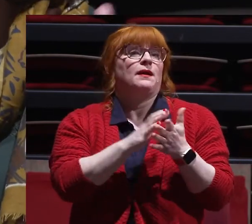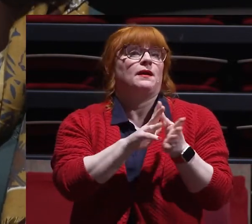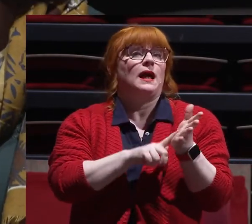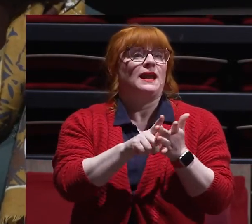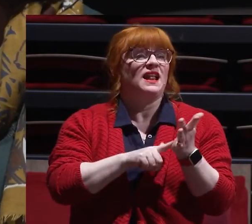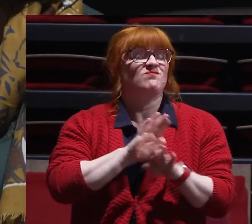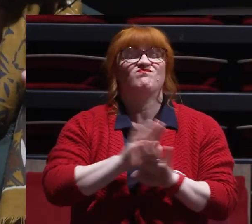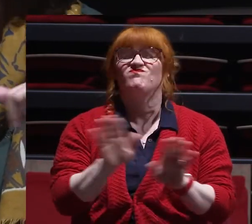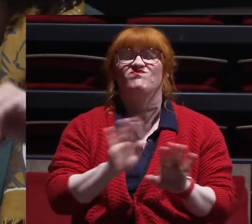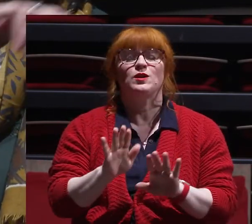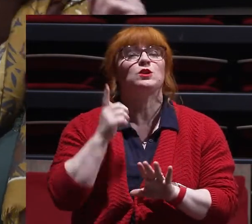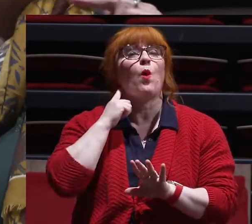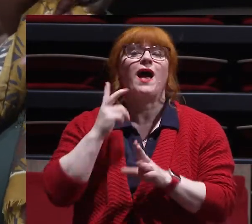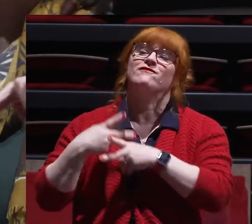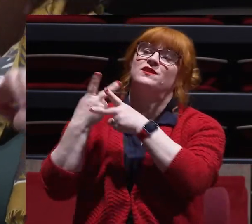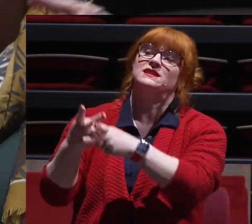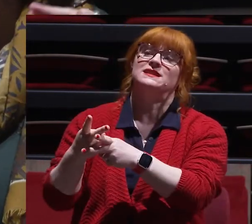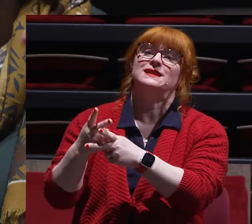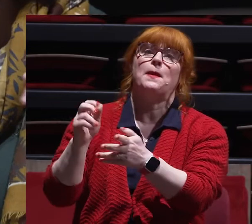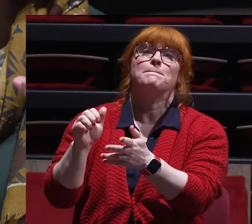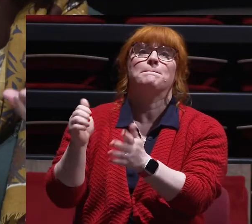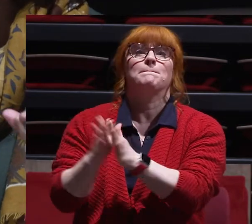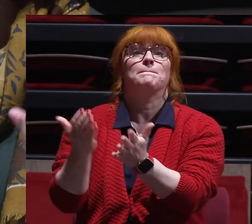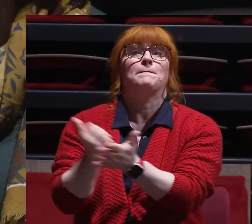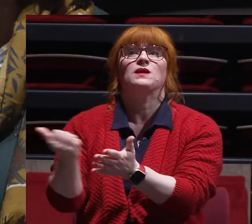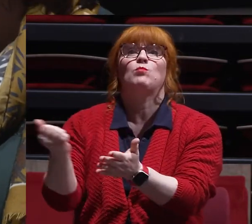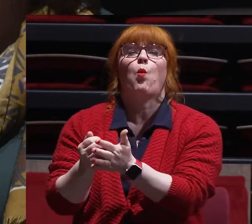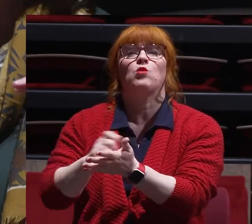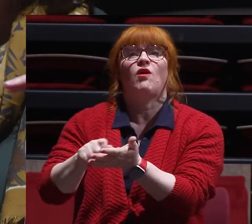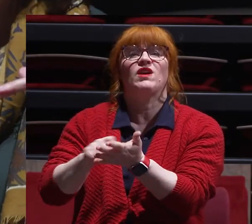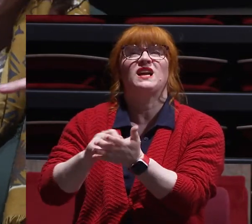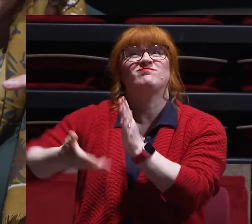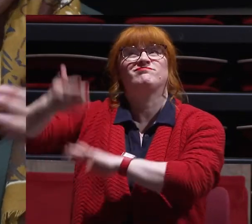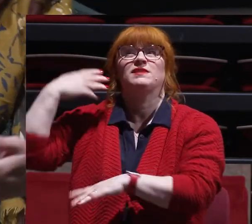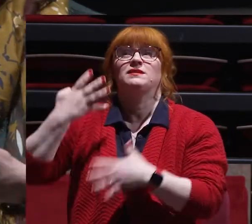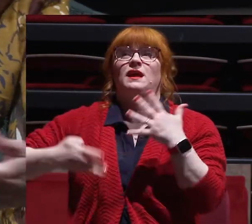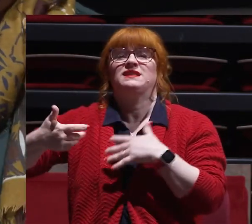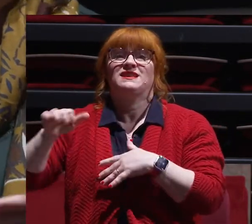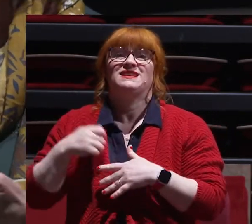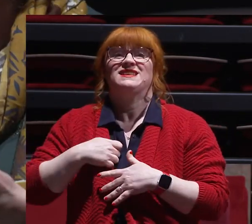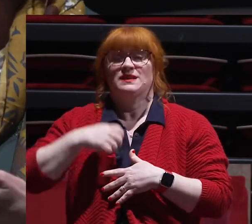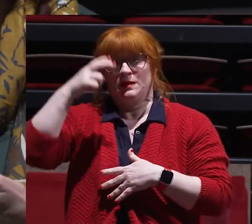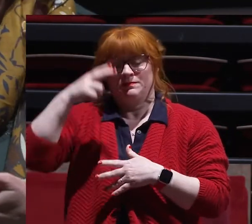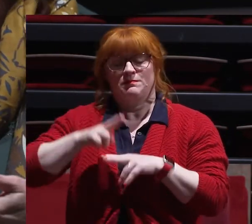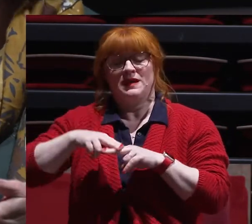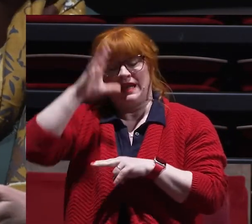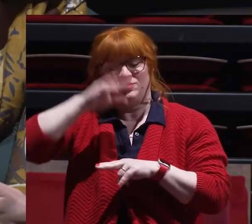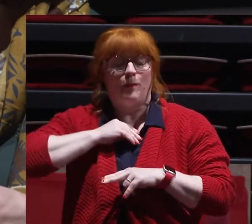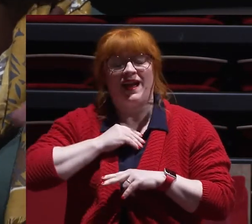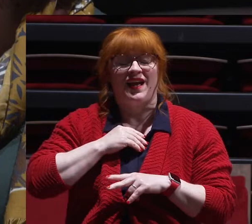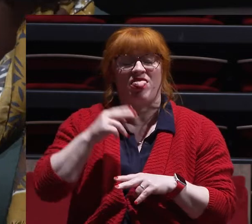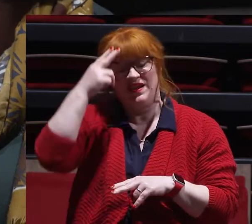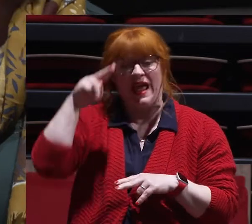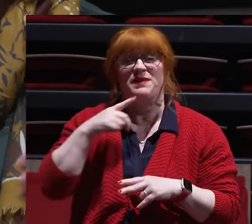not actually Khalil. When I went to the passport office in Jerusalem in the 60s, they just said my name was too long and drew a line.